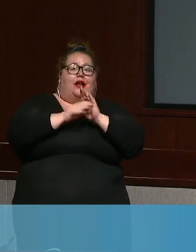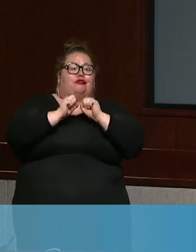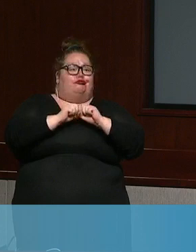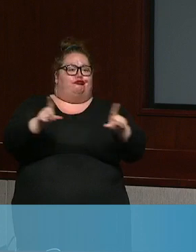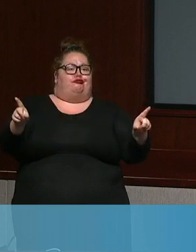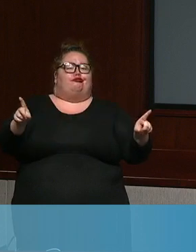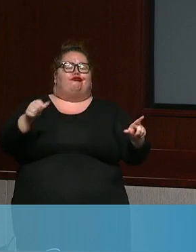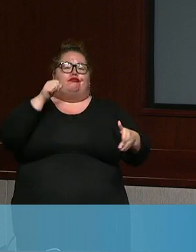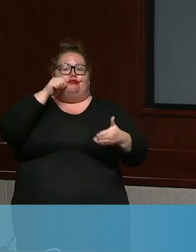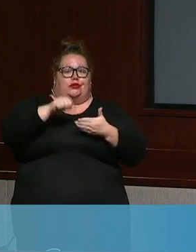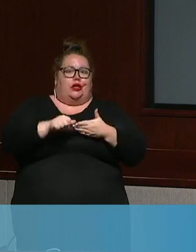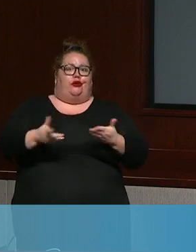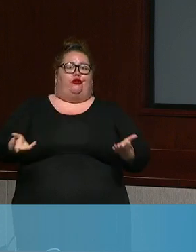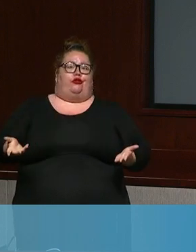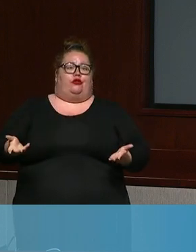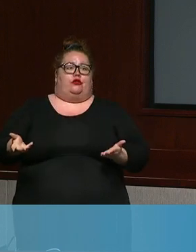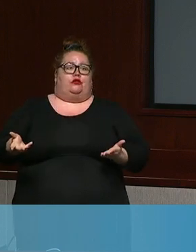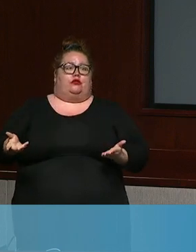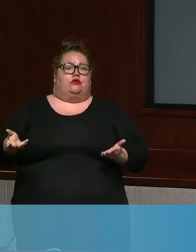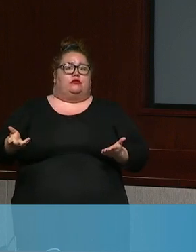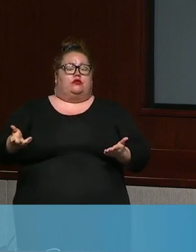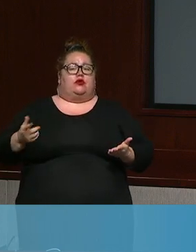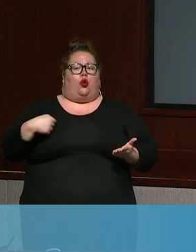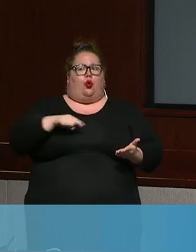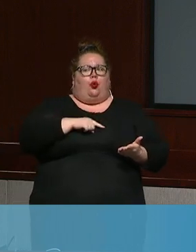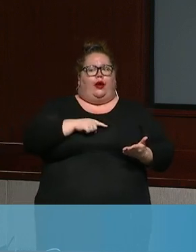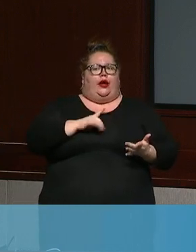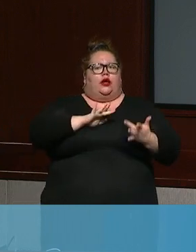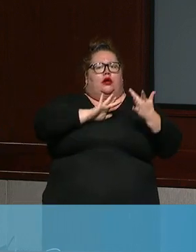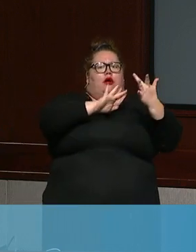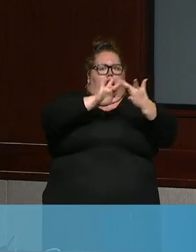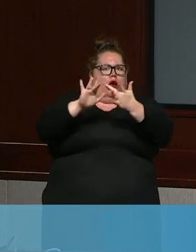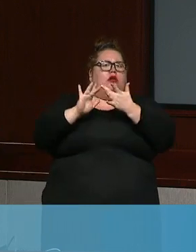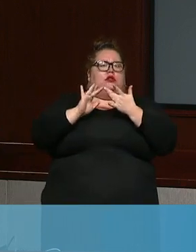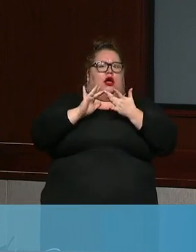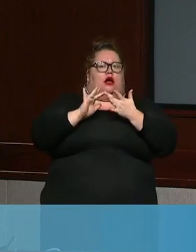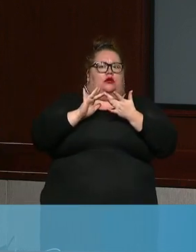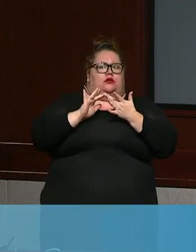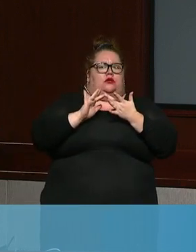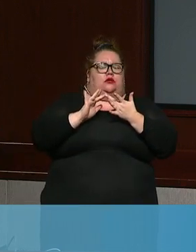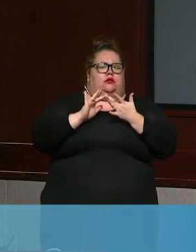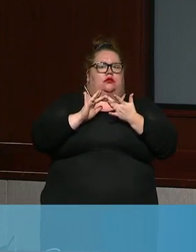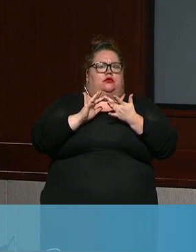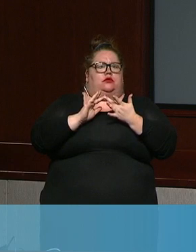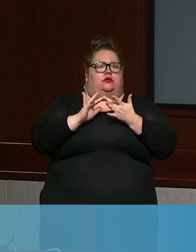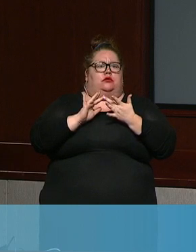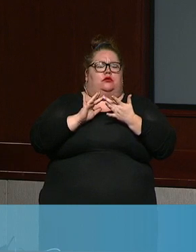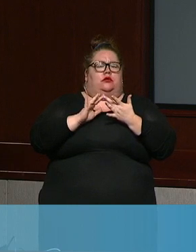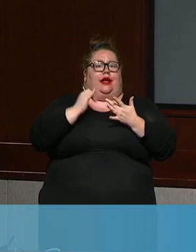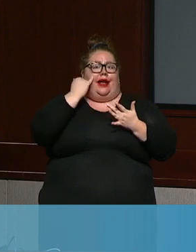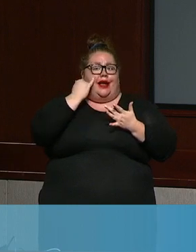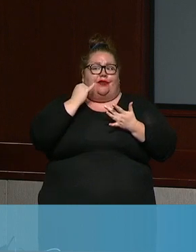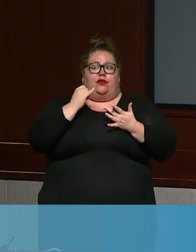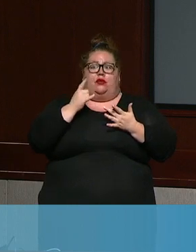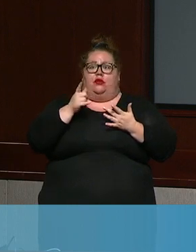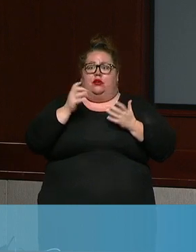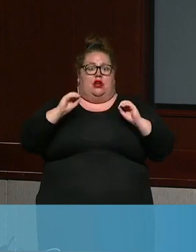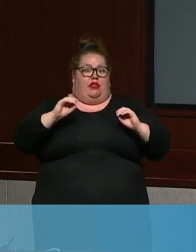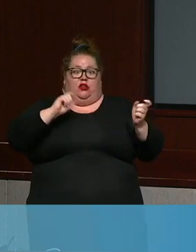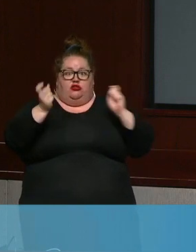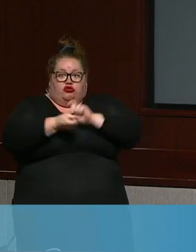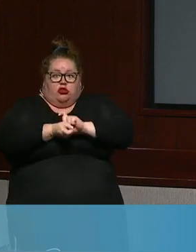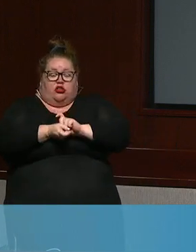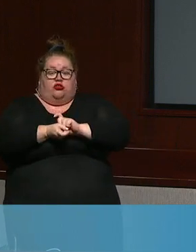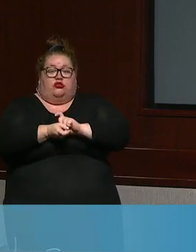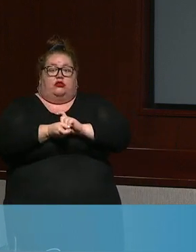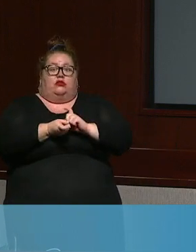are in violation, there is contact made. When behavior change is not made, and we